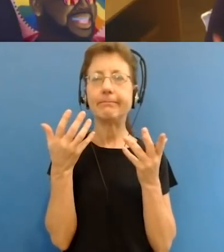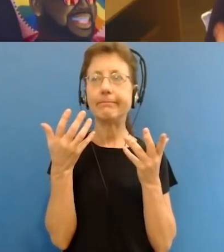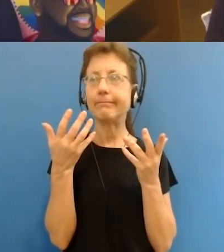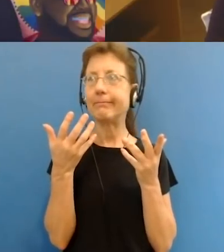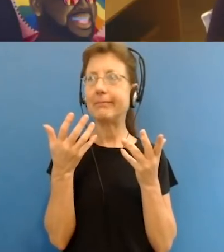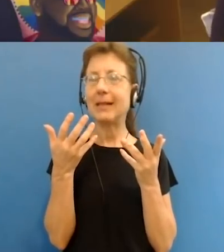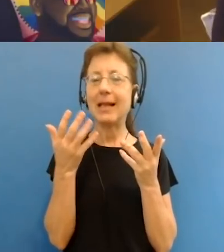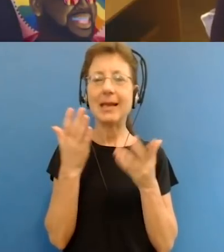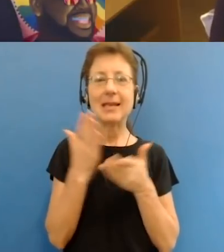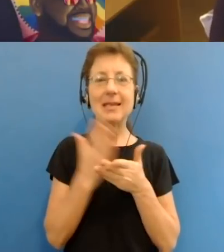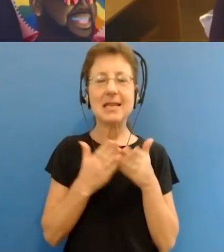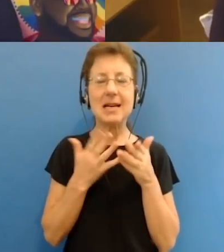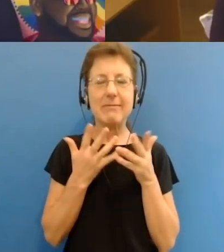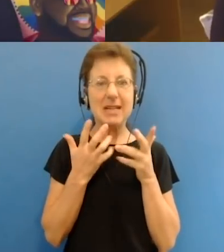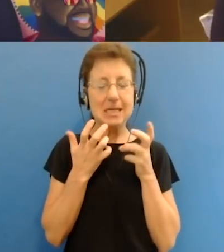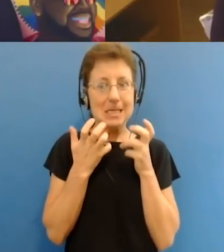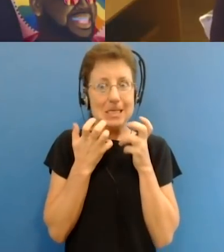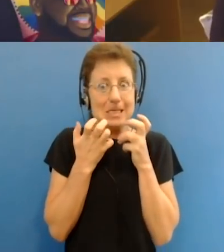clenching that I have to lean into.